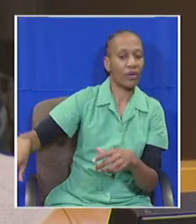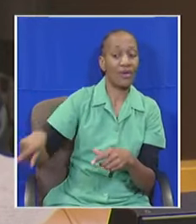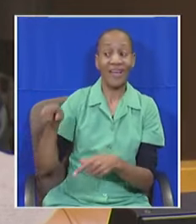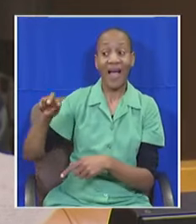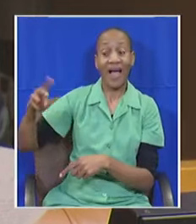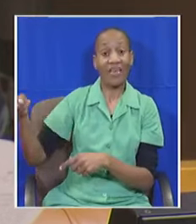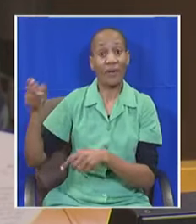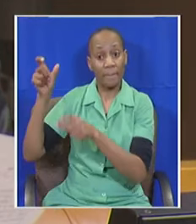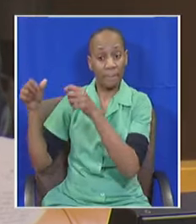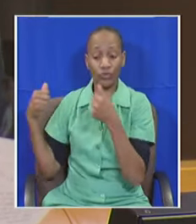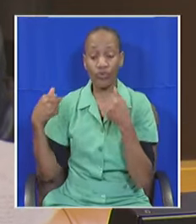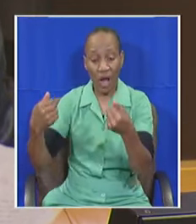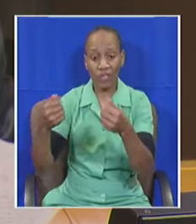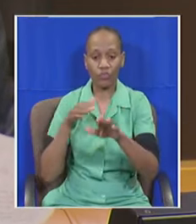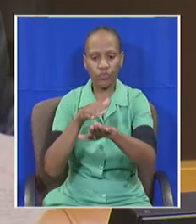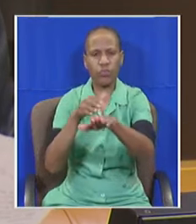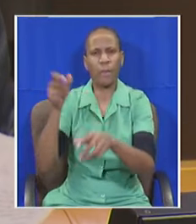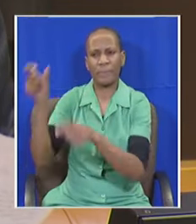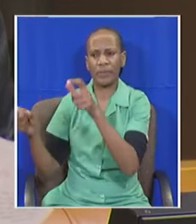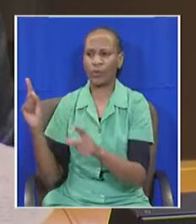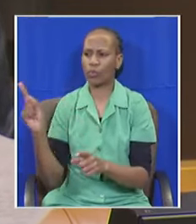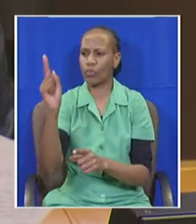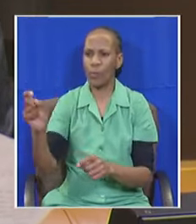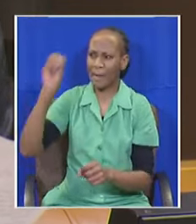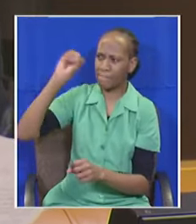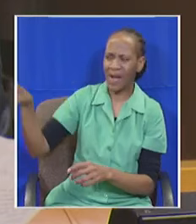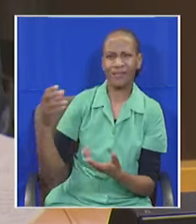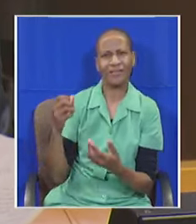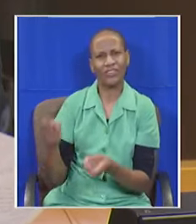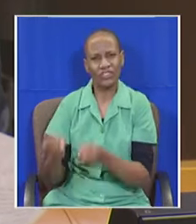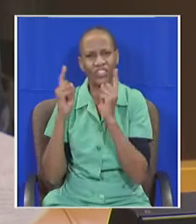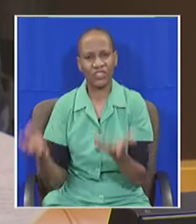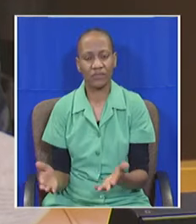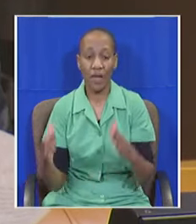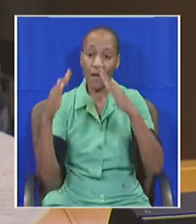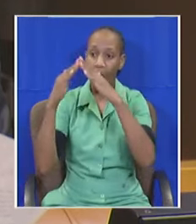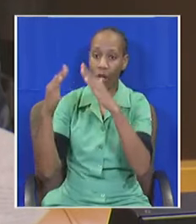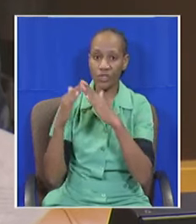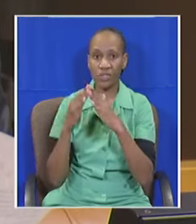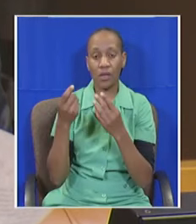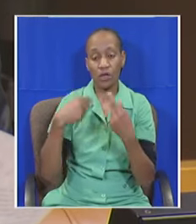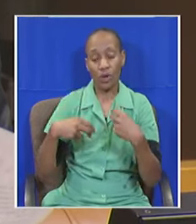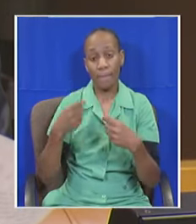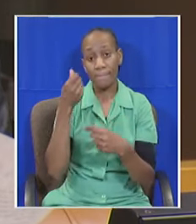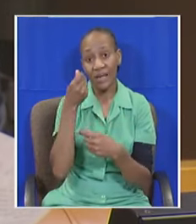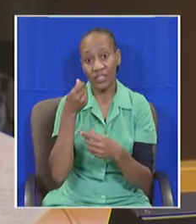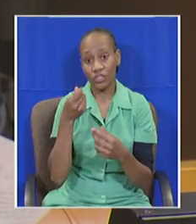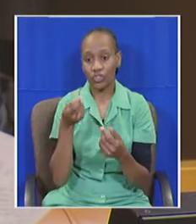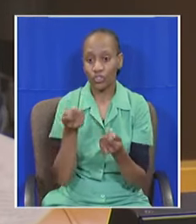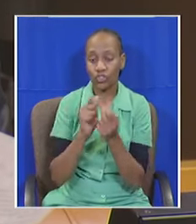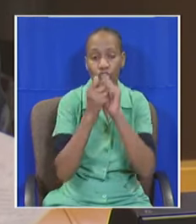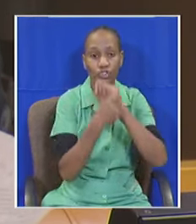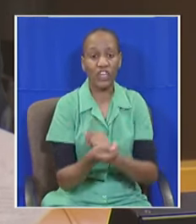other drivers and pedestrians. The value of houses can dramatically reduce because of people who